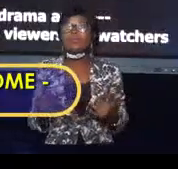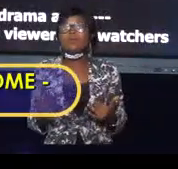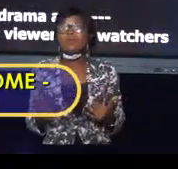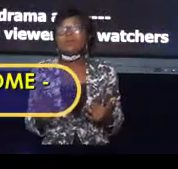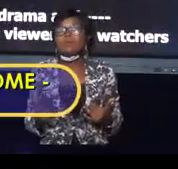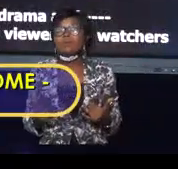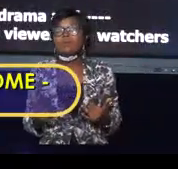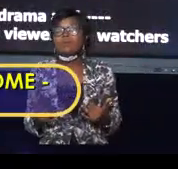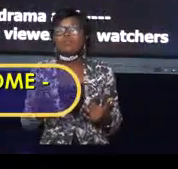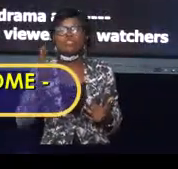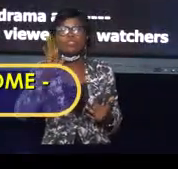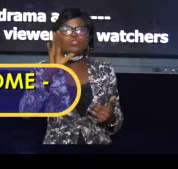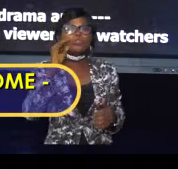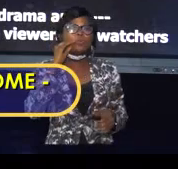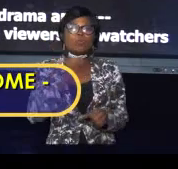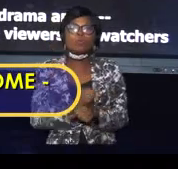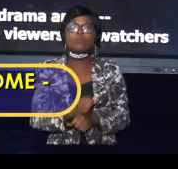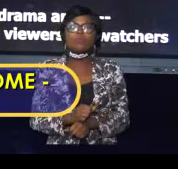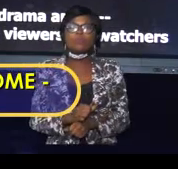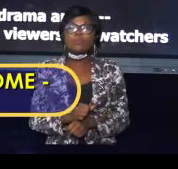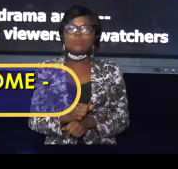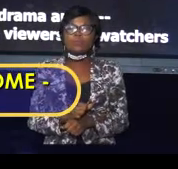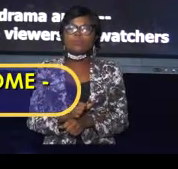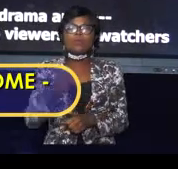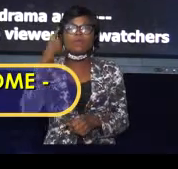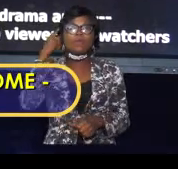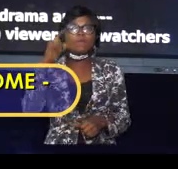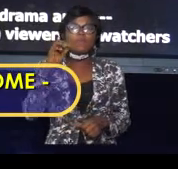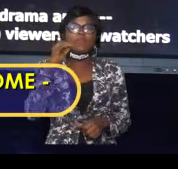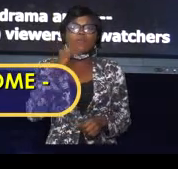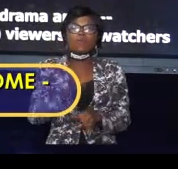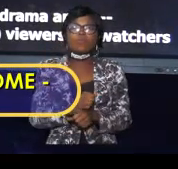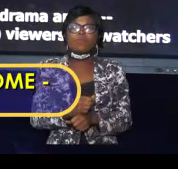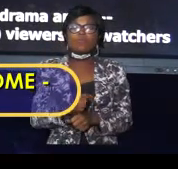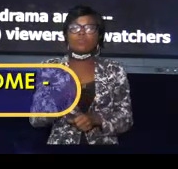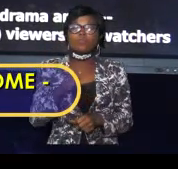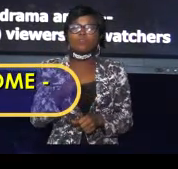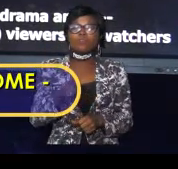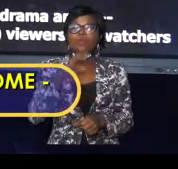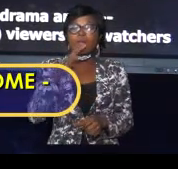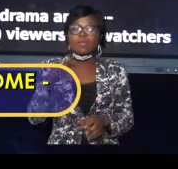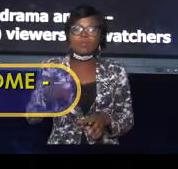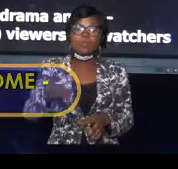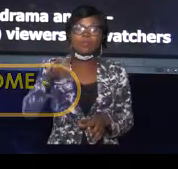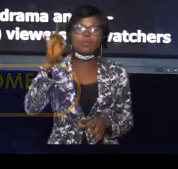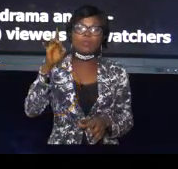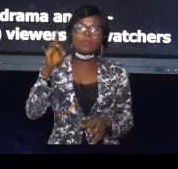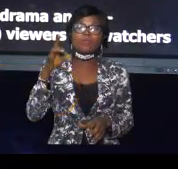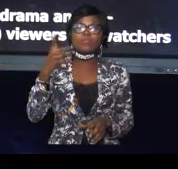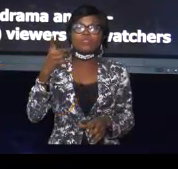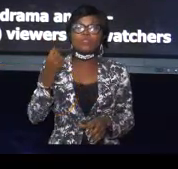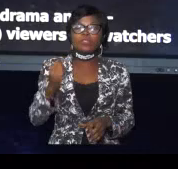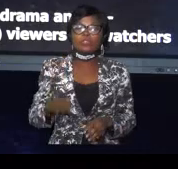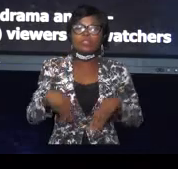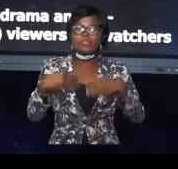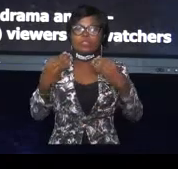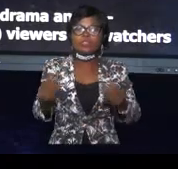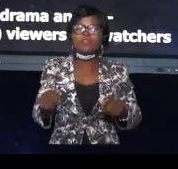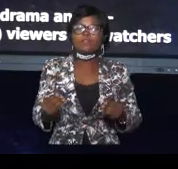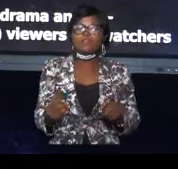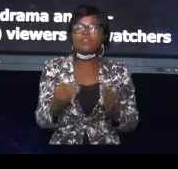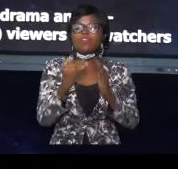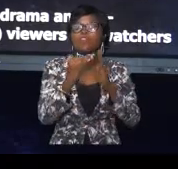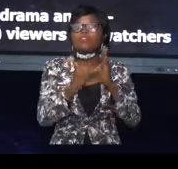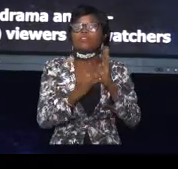Now, your homework. For your assignment, you have to choose from the given list of words that